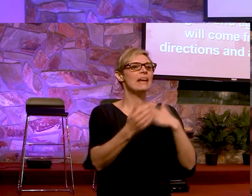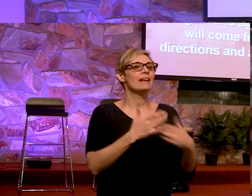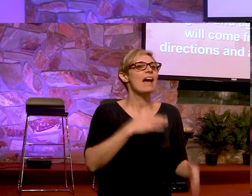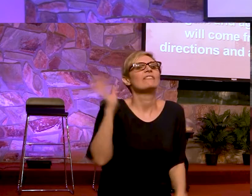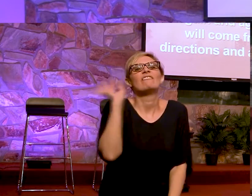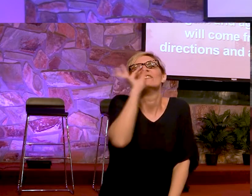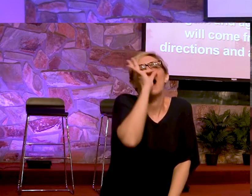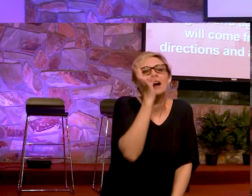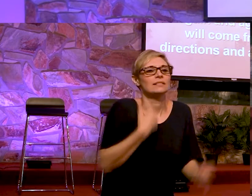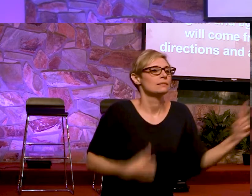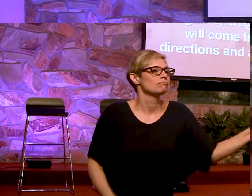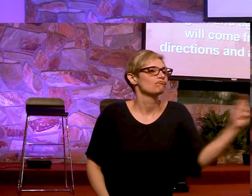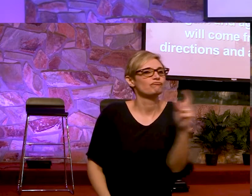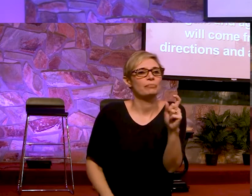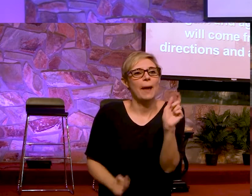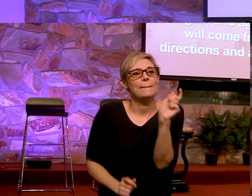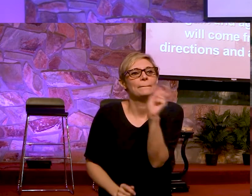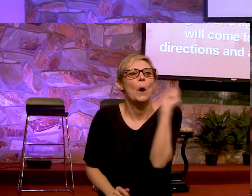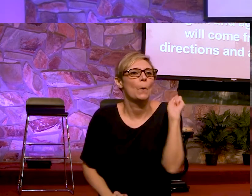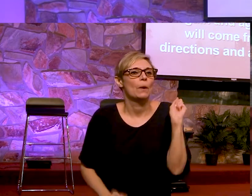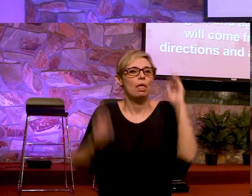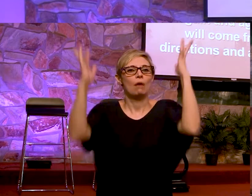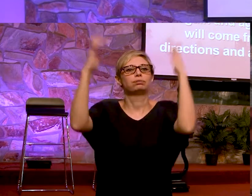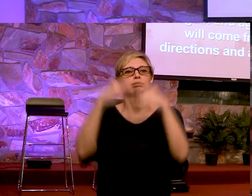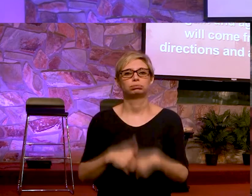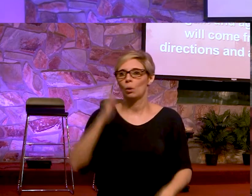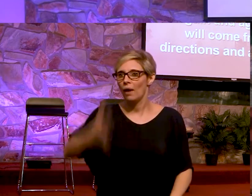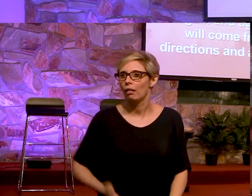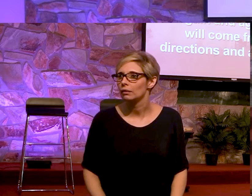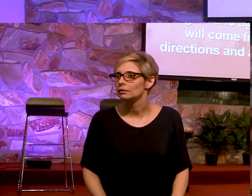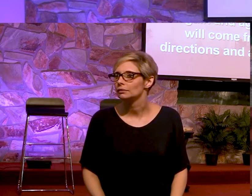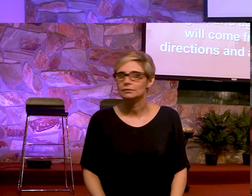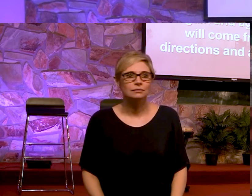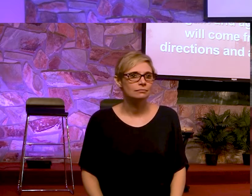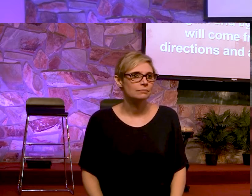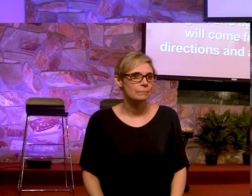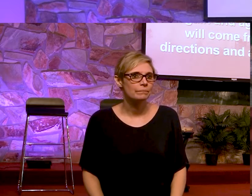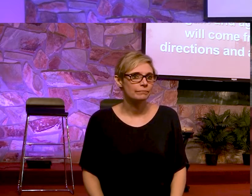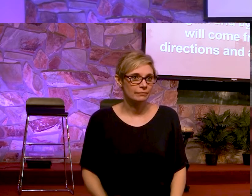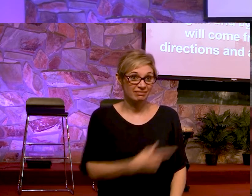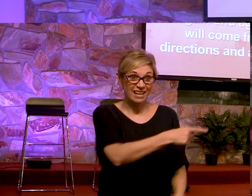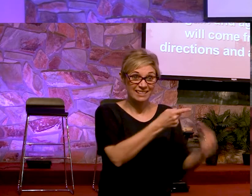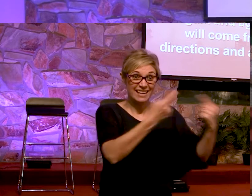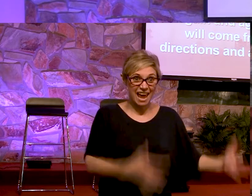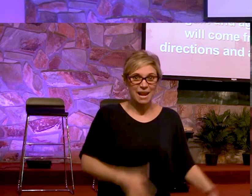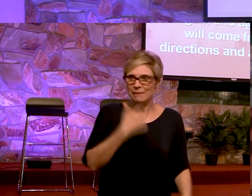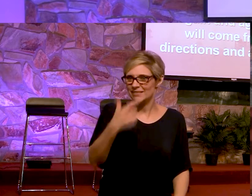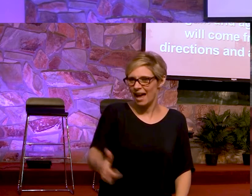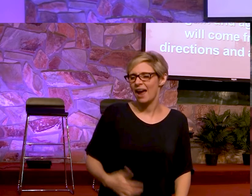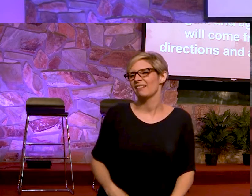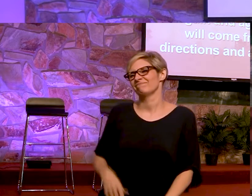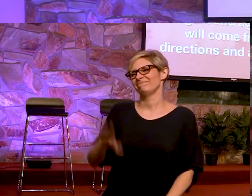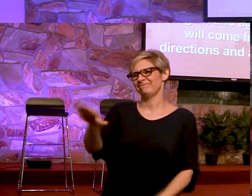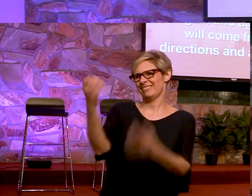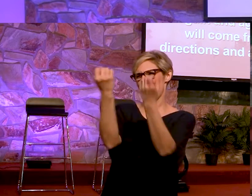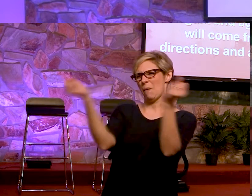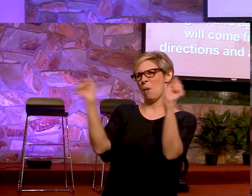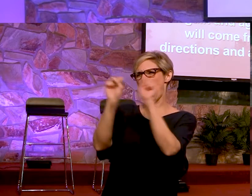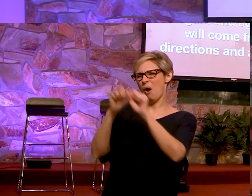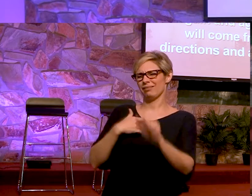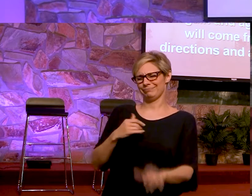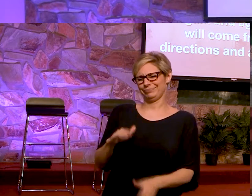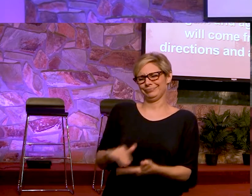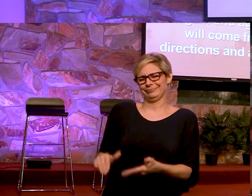fox runs across it, that wall will be ruined. We're going to attack them. We're going to kill